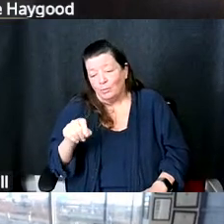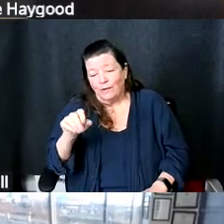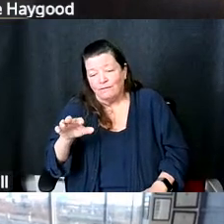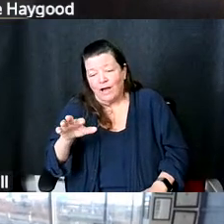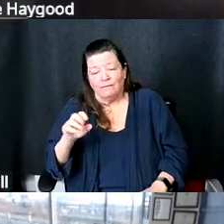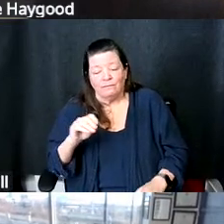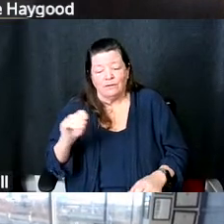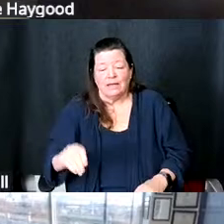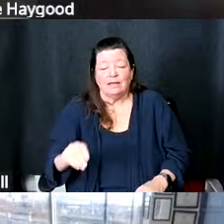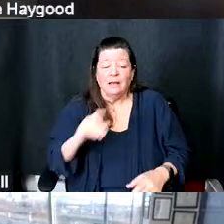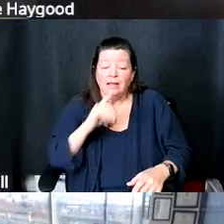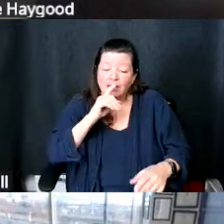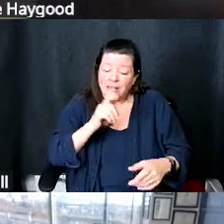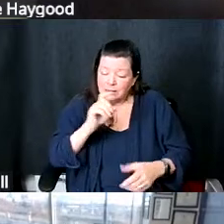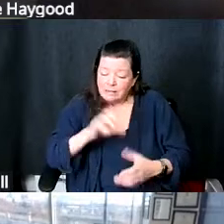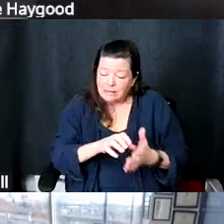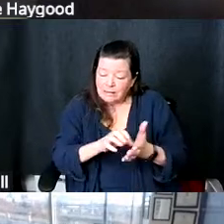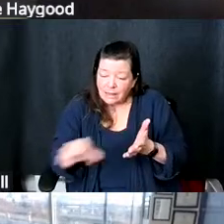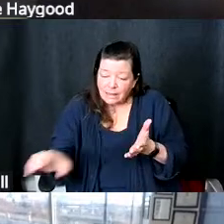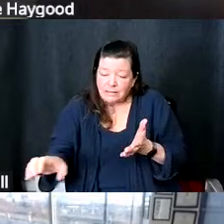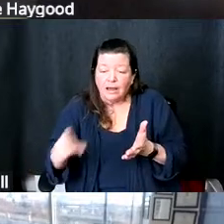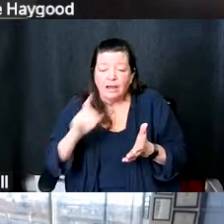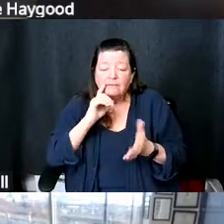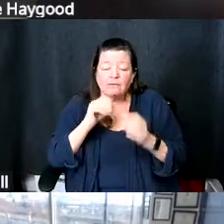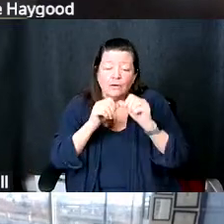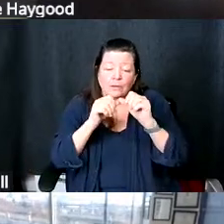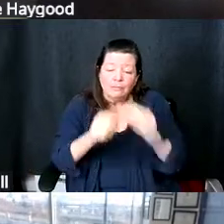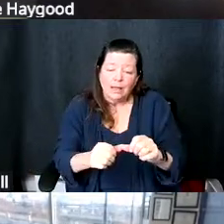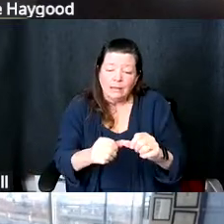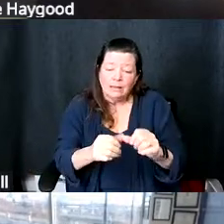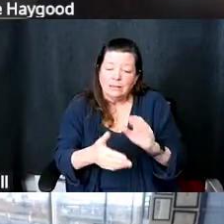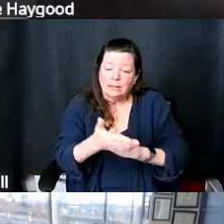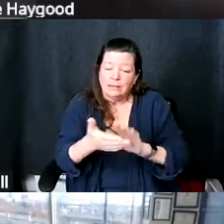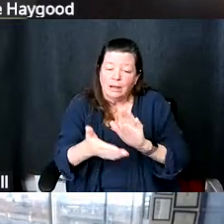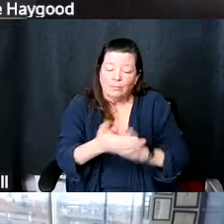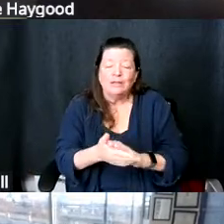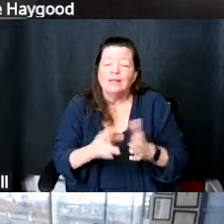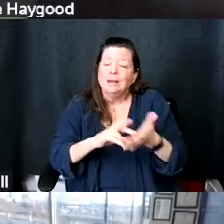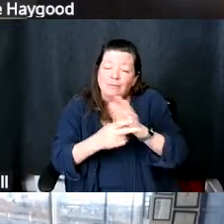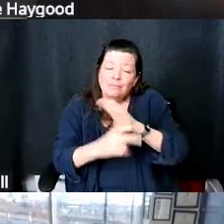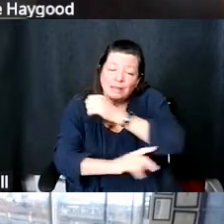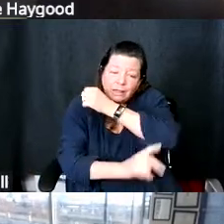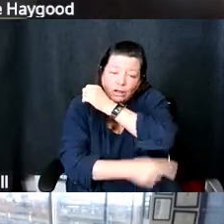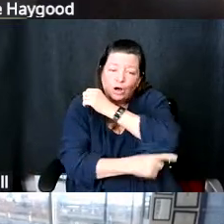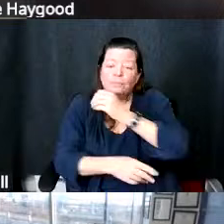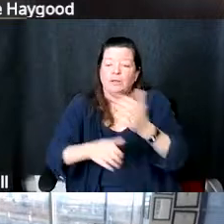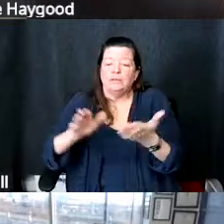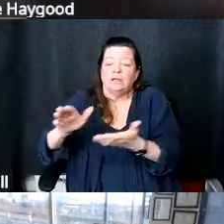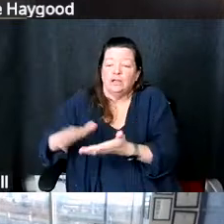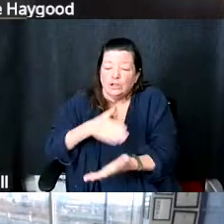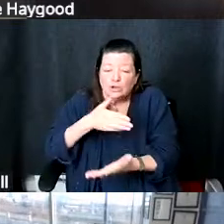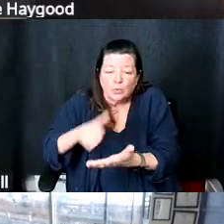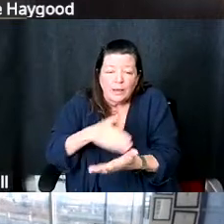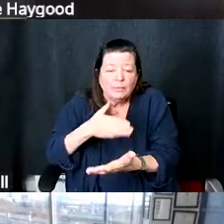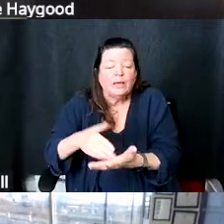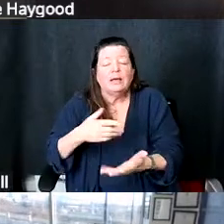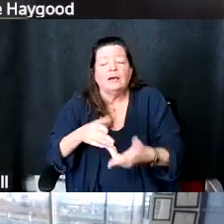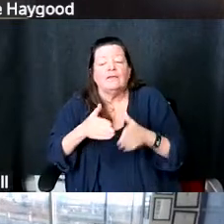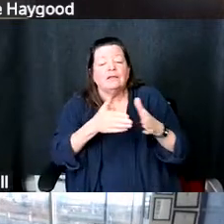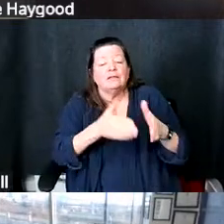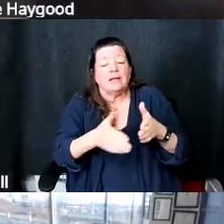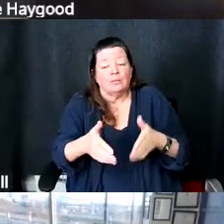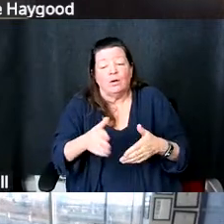the maintenance and operation of this system. And that's the garbage, the sweeping of the sidewalk is going to